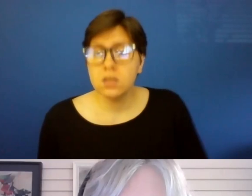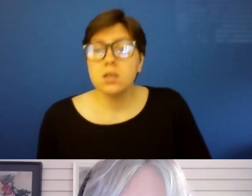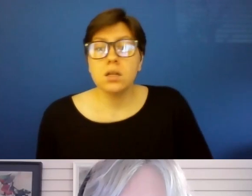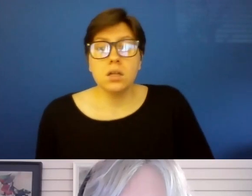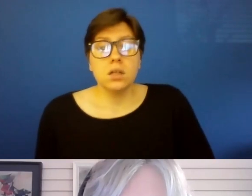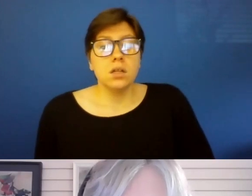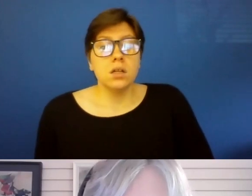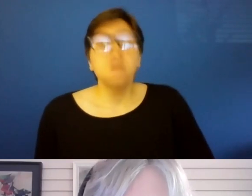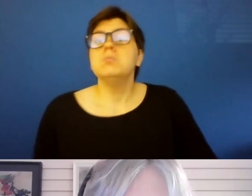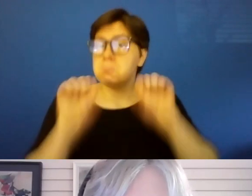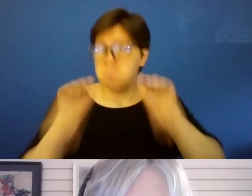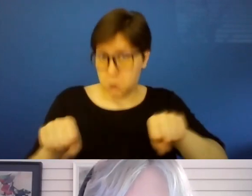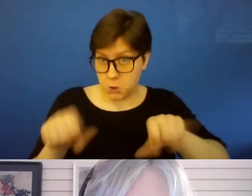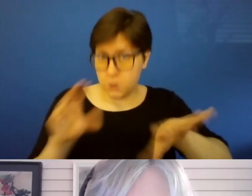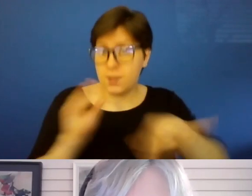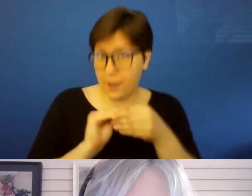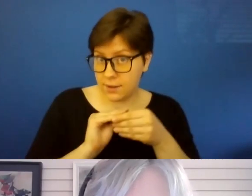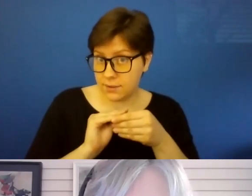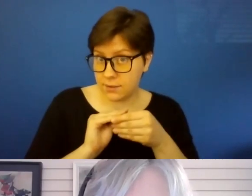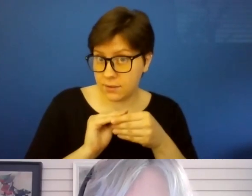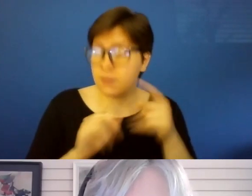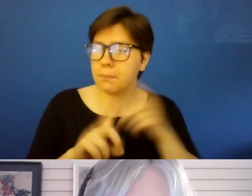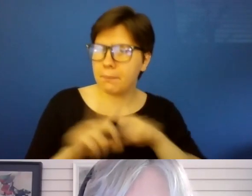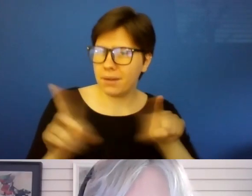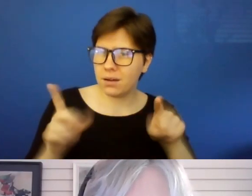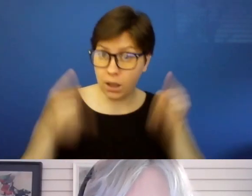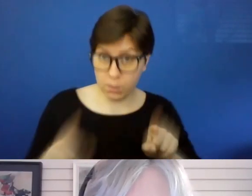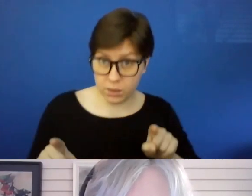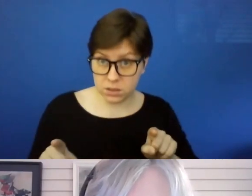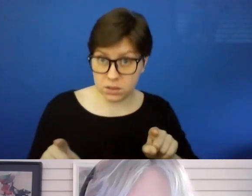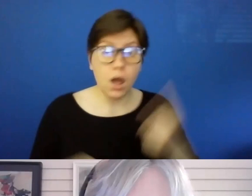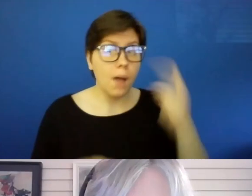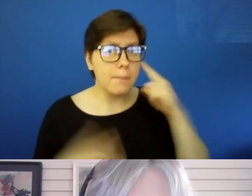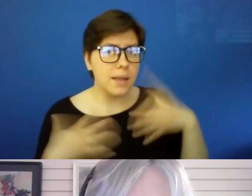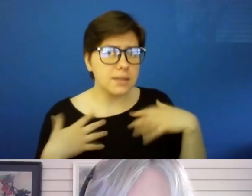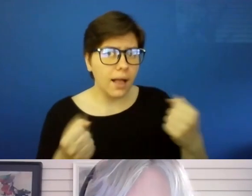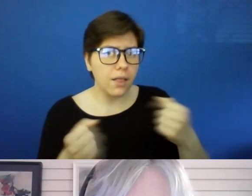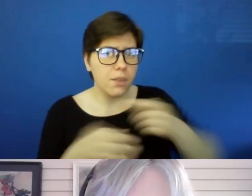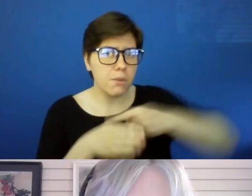You could add it, but then what happens is that the mental health professional